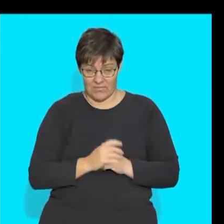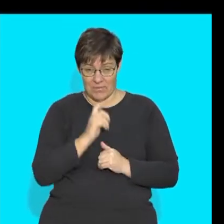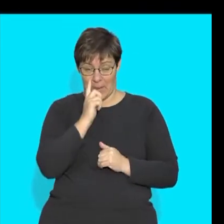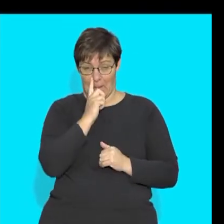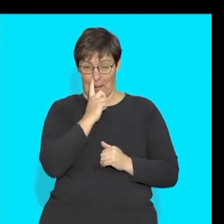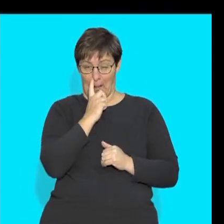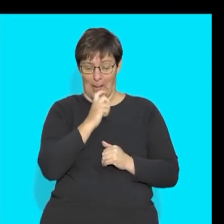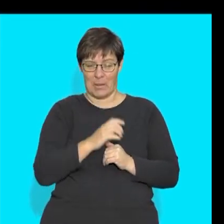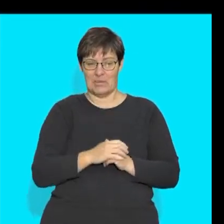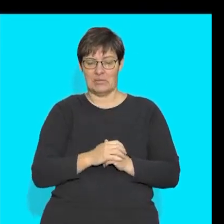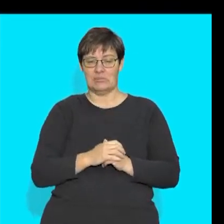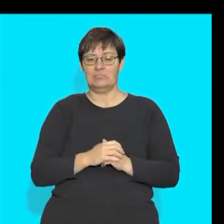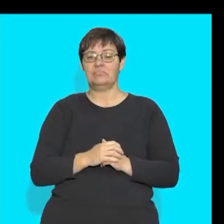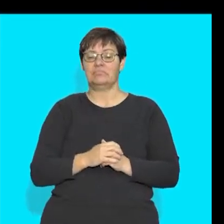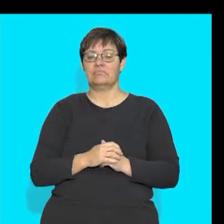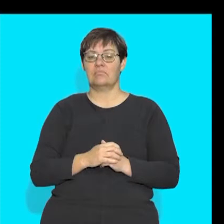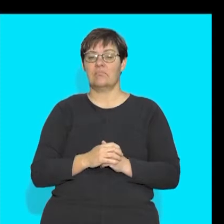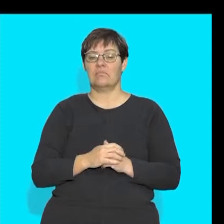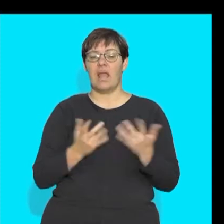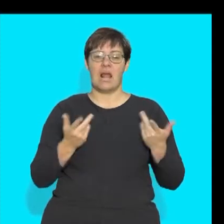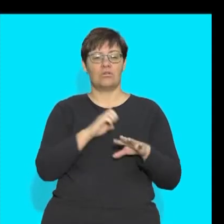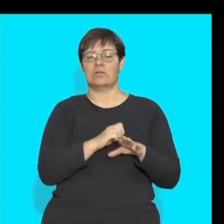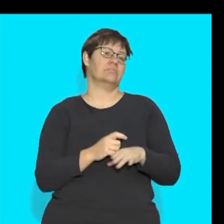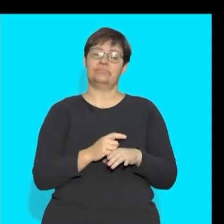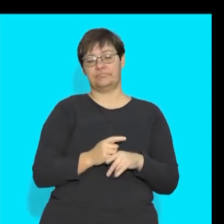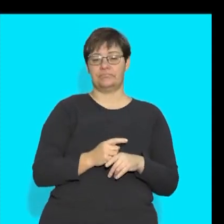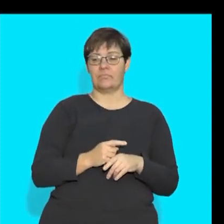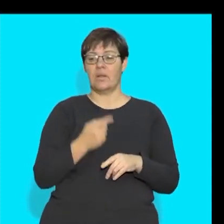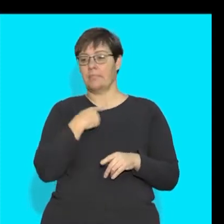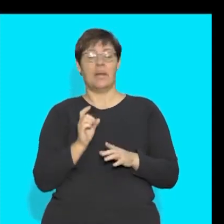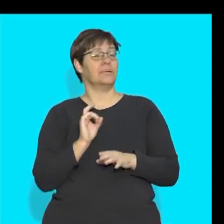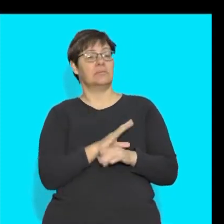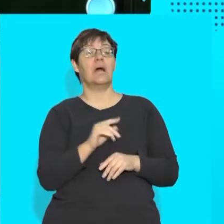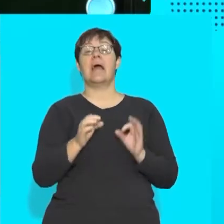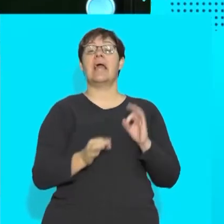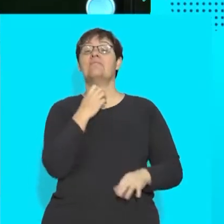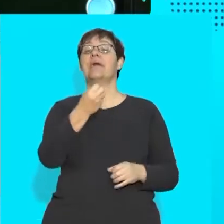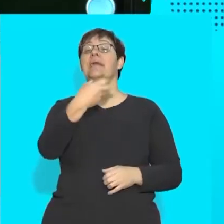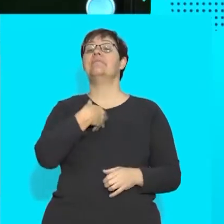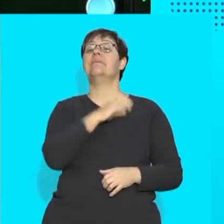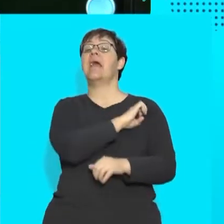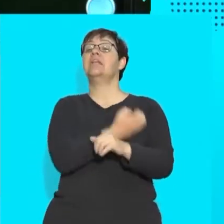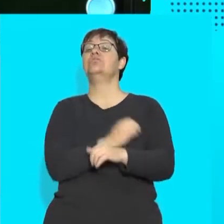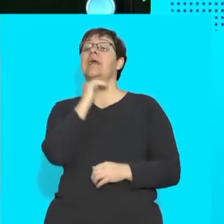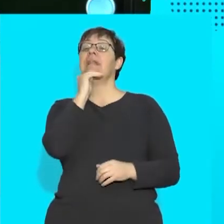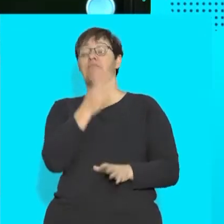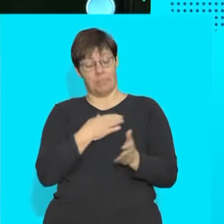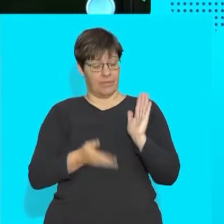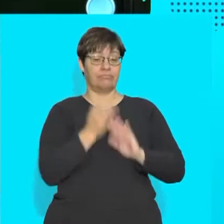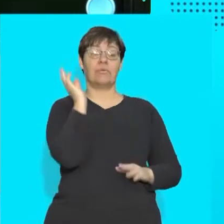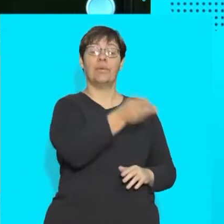emitted. So the electrons go, I'm only leaving if you give me enough